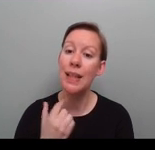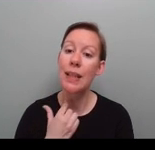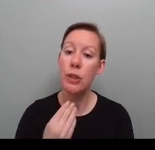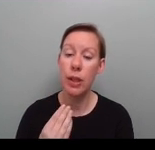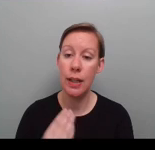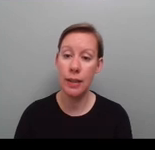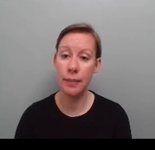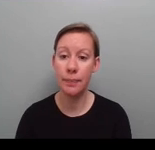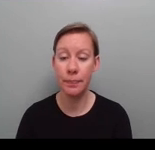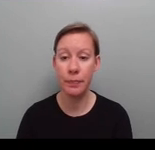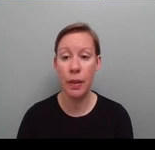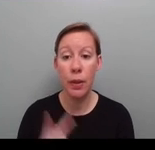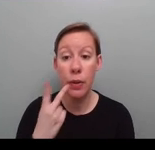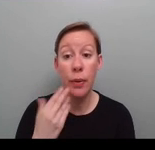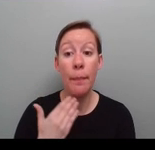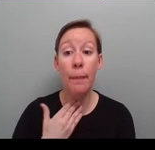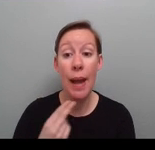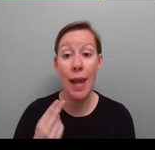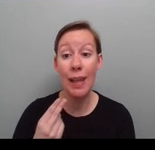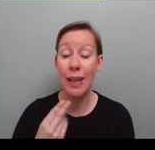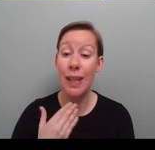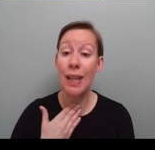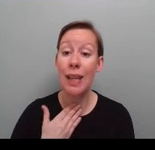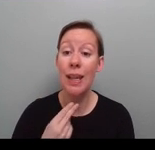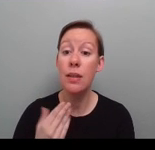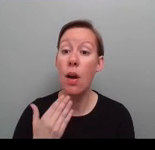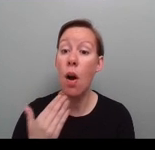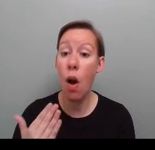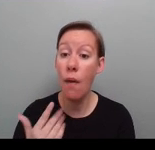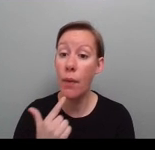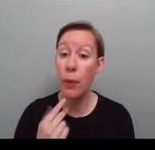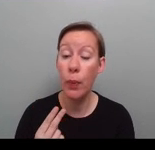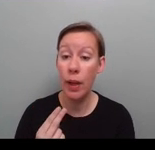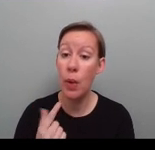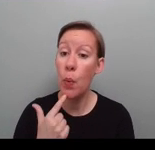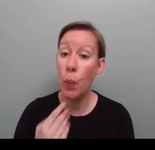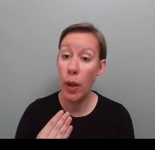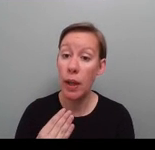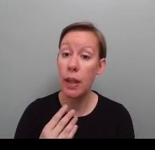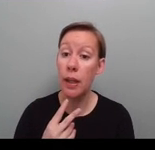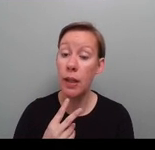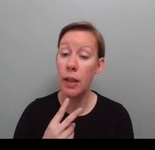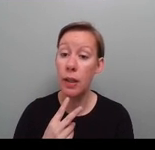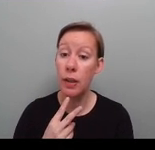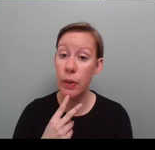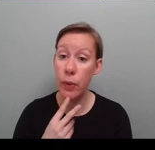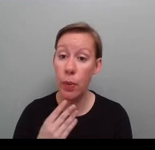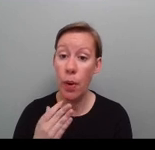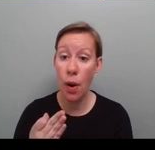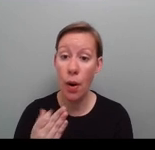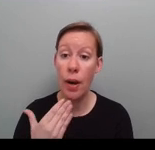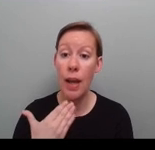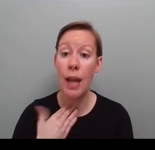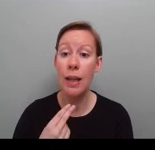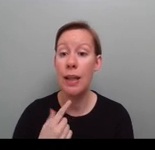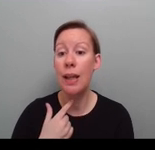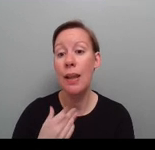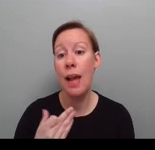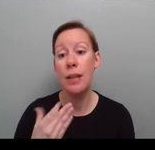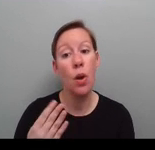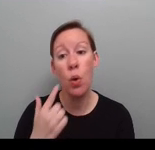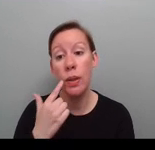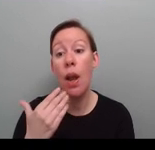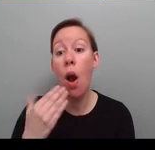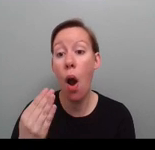your microphone is off when you're joining the class and it's only being turned on when you are talking, and that's